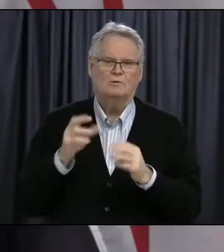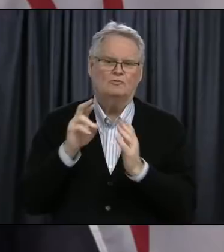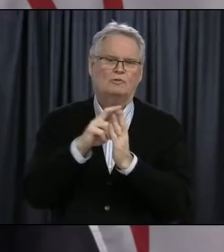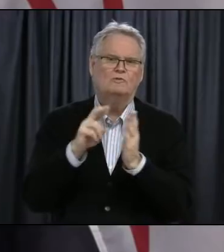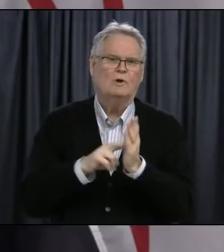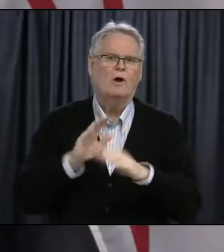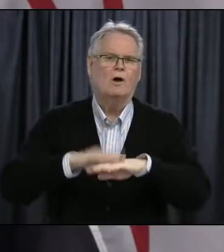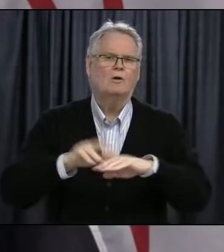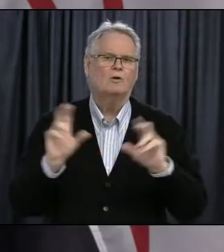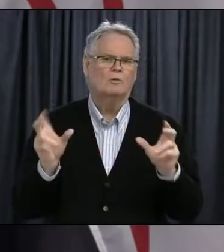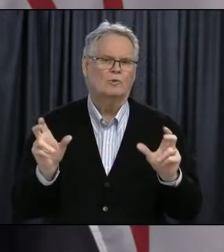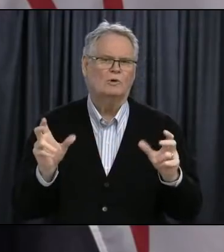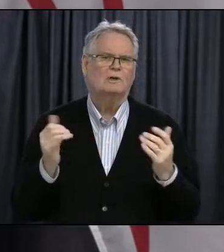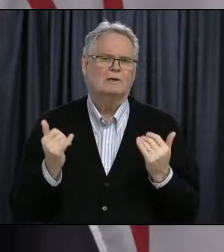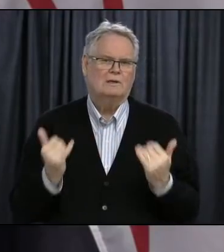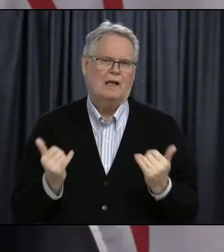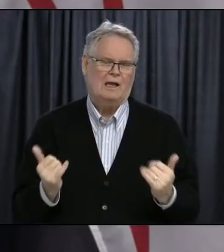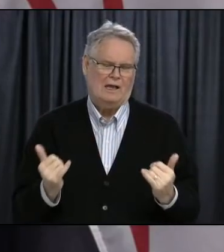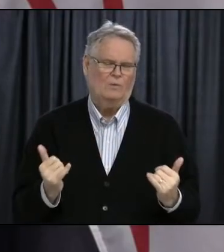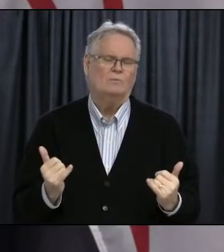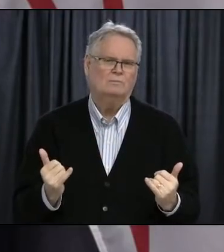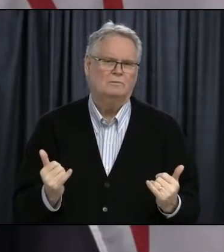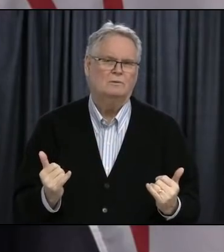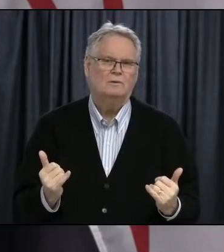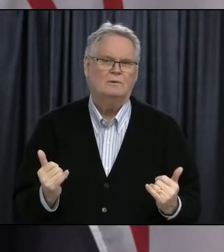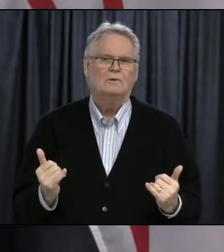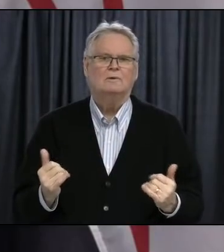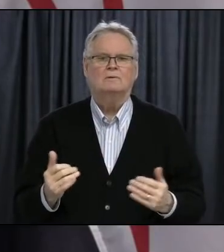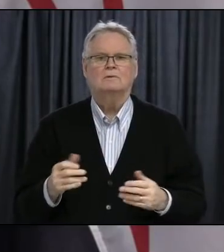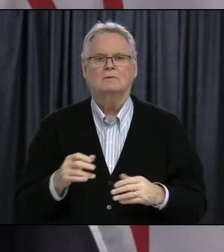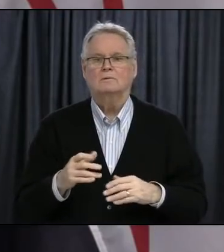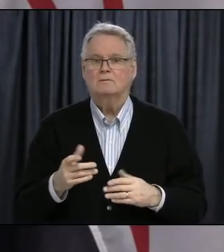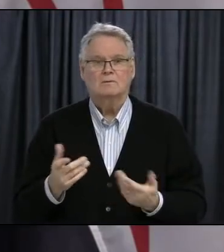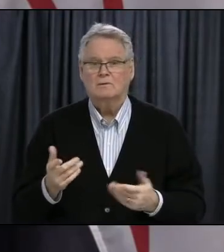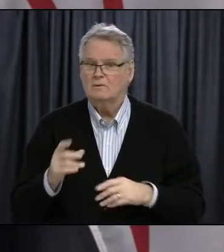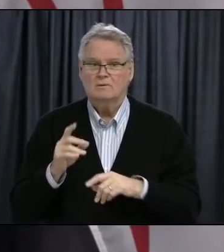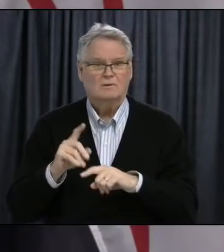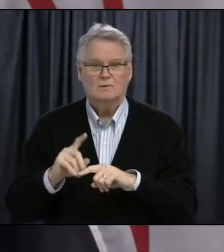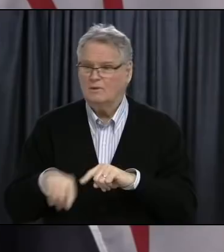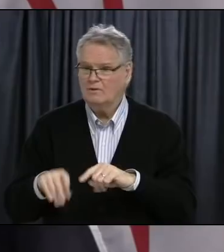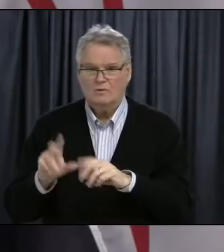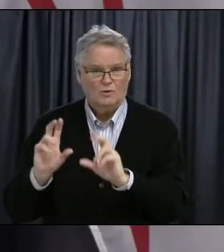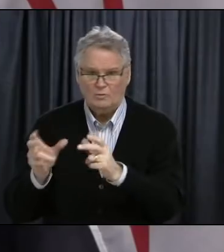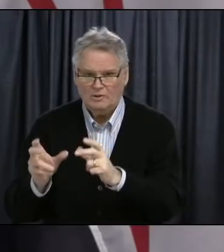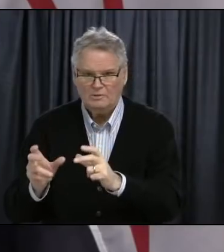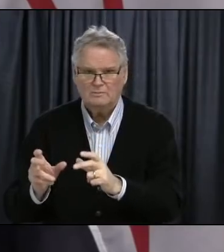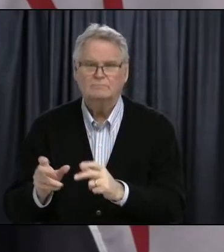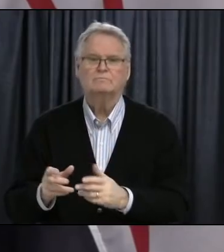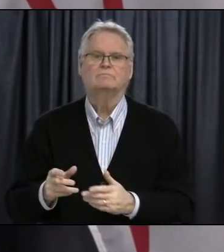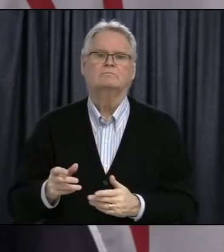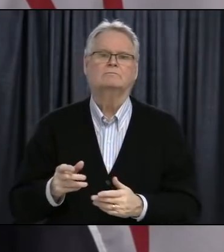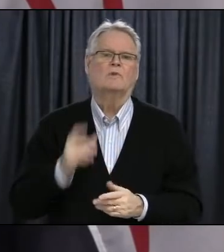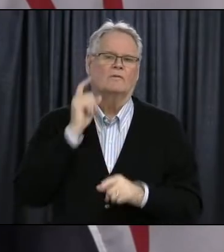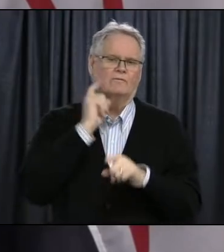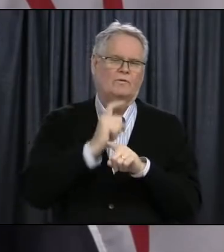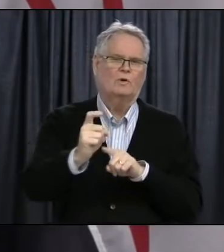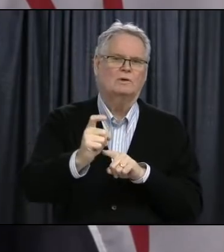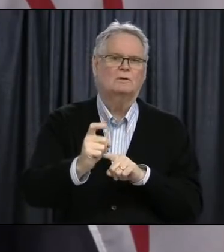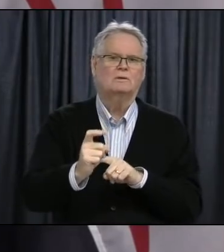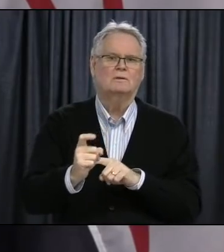Newfoundland and Labrador's COVID website. If you don't have computer access, you can call